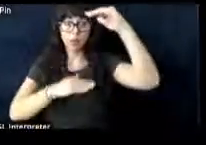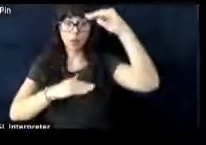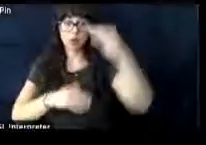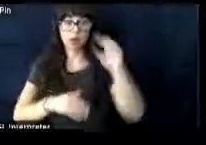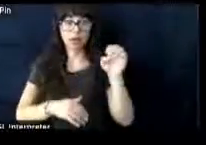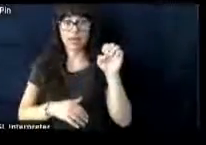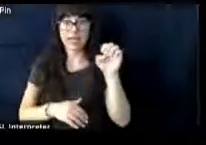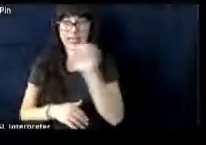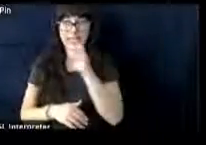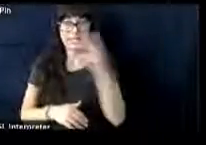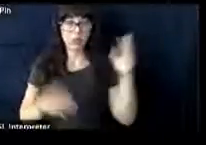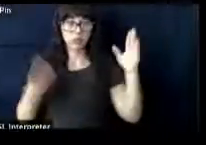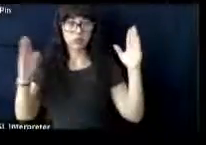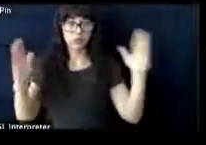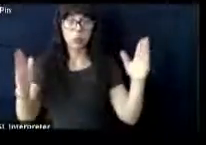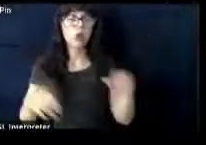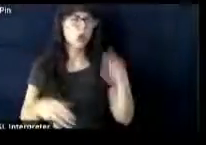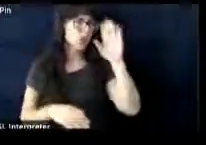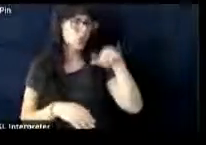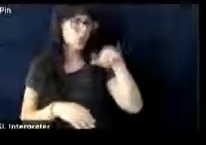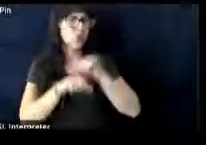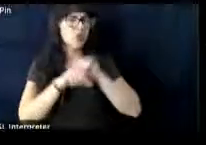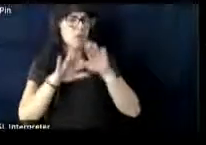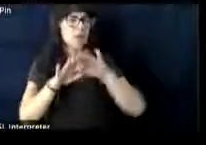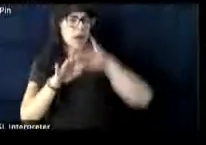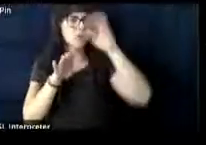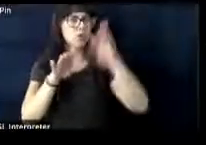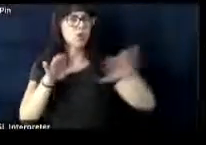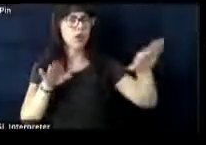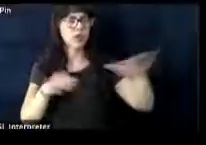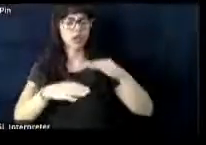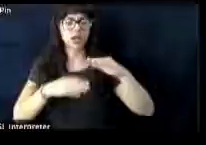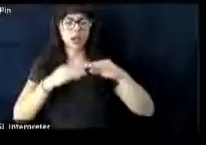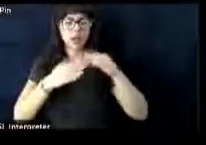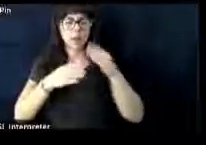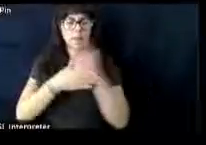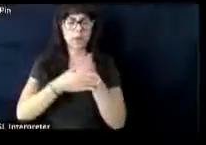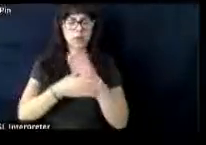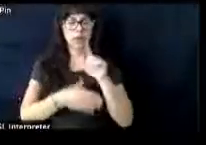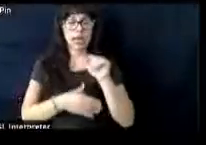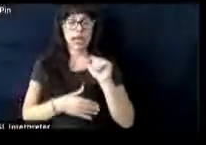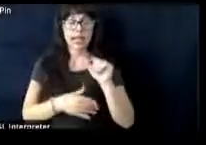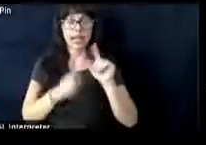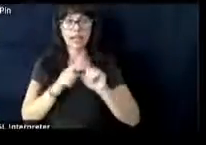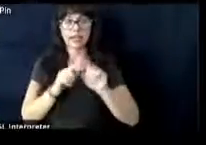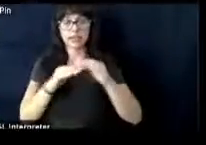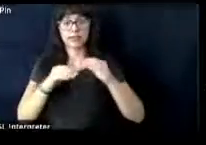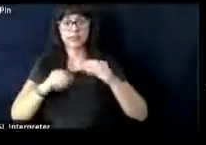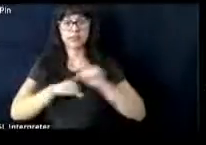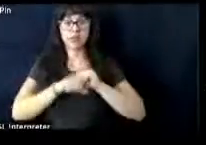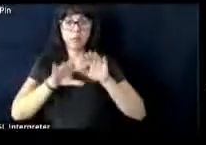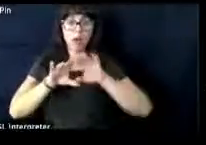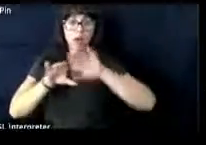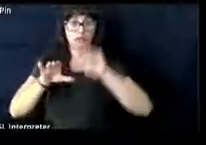The mountain ranges between Los Angeles and the Antelope Valley are definitely our dividing